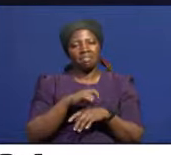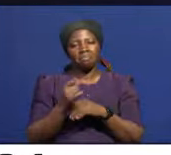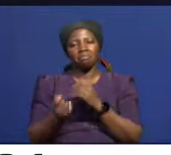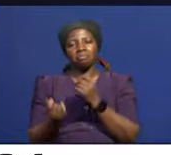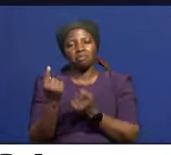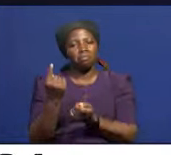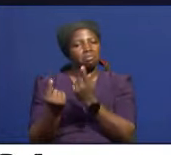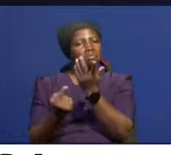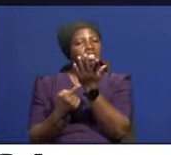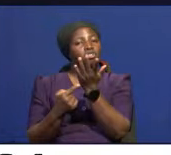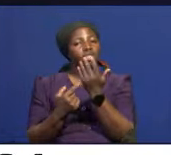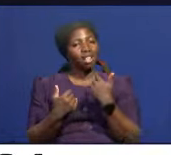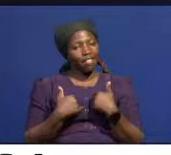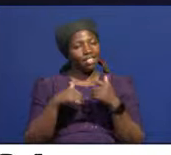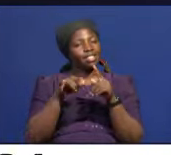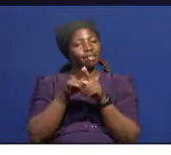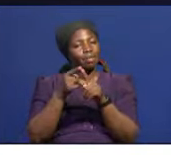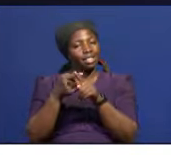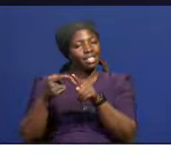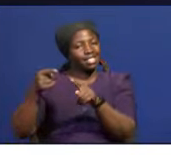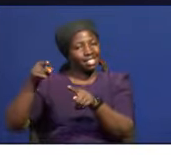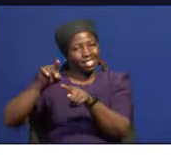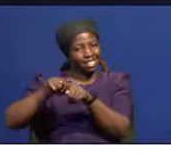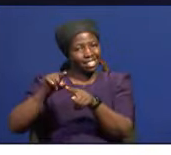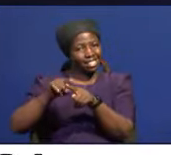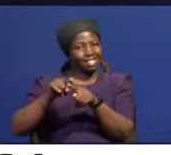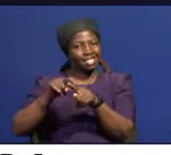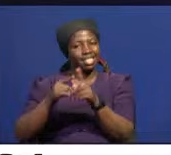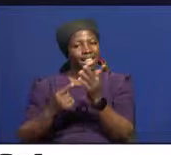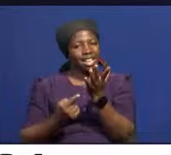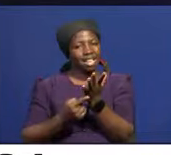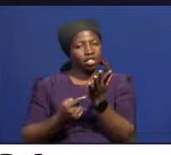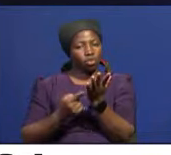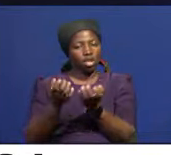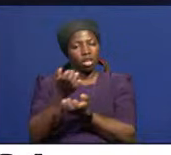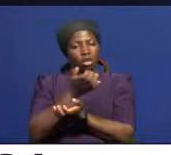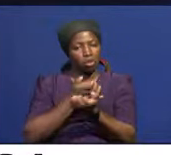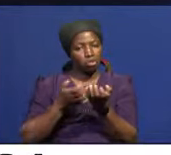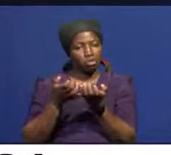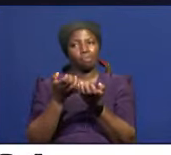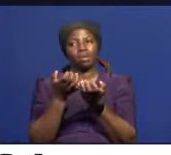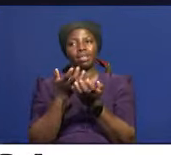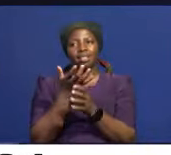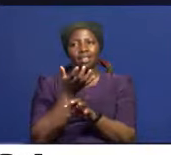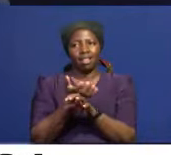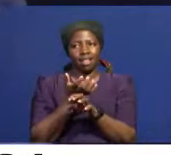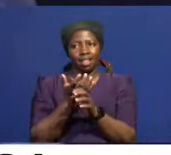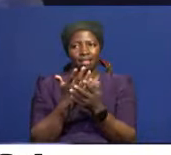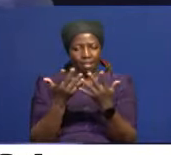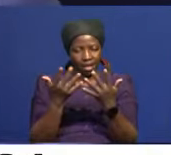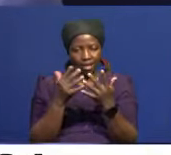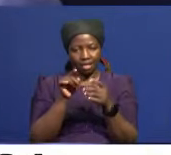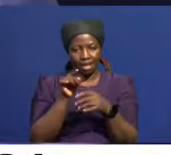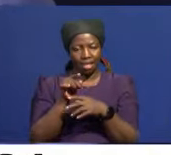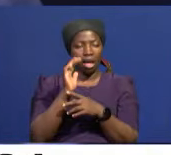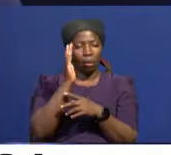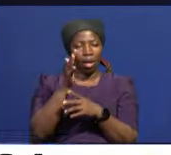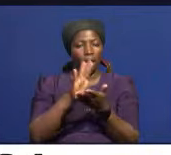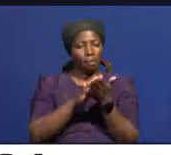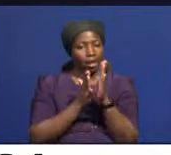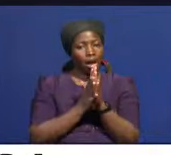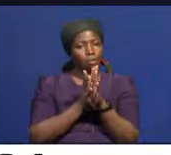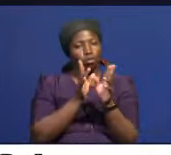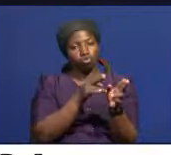technologies as well as our increasing sophistication in the digital economy. Increasingly, this is going to be the